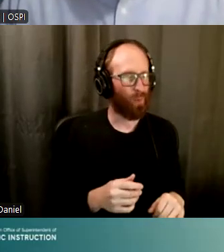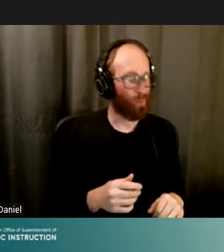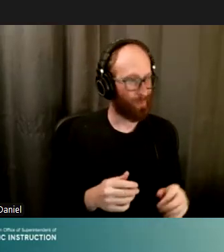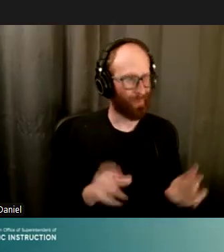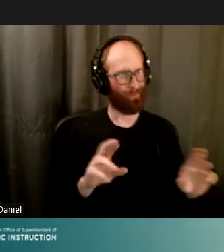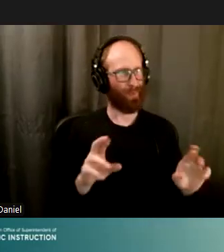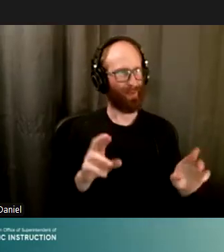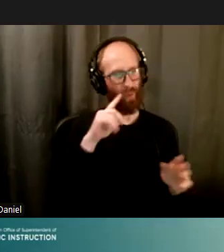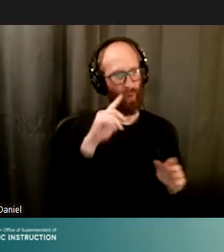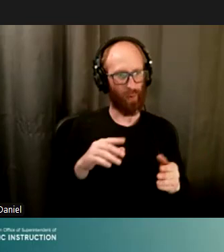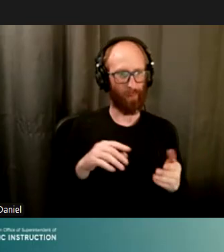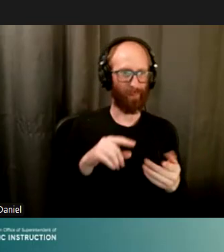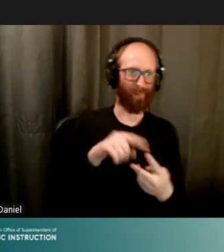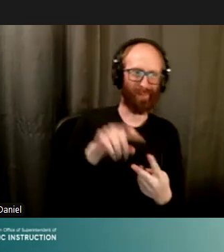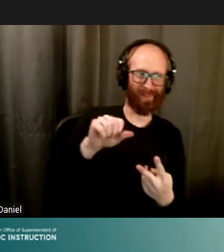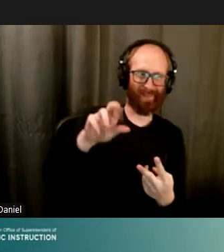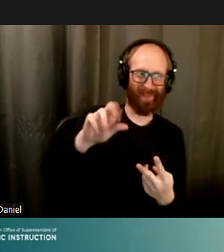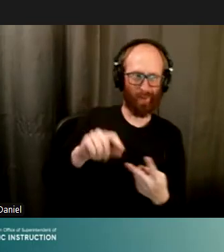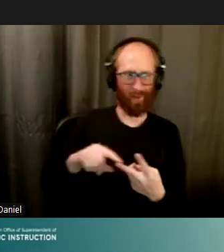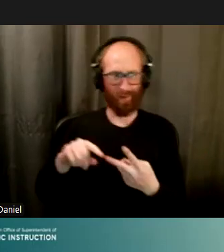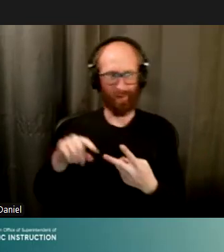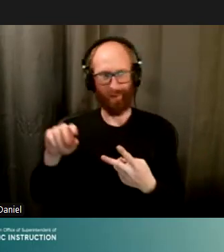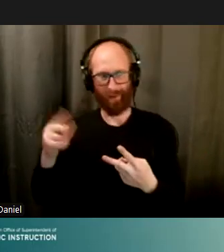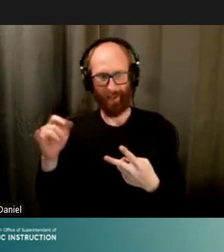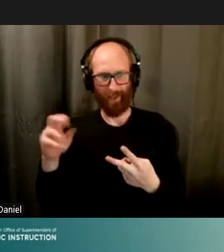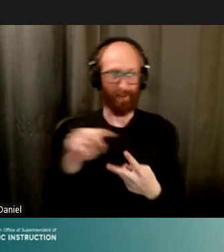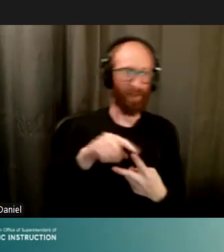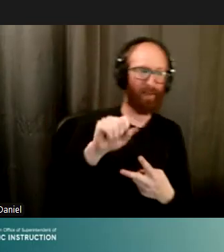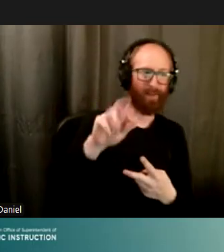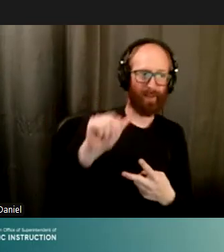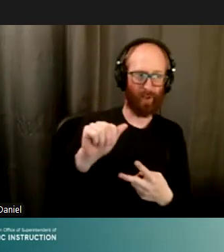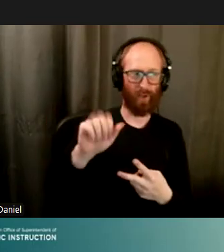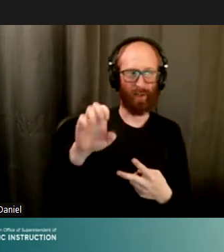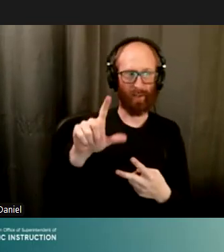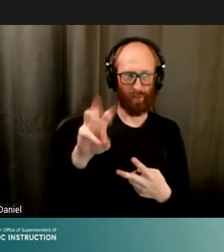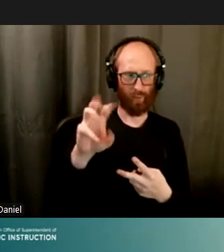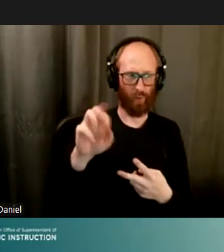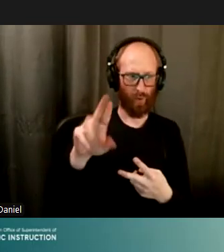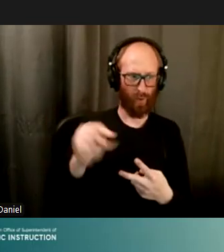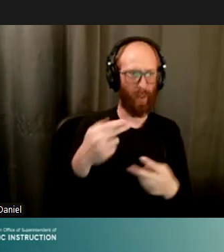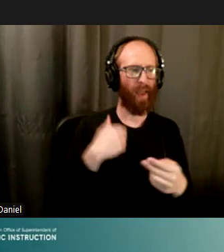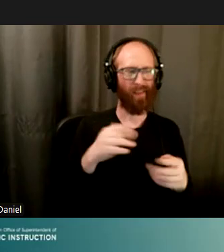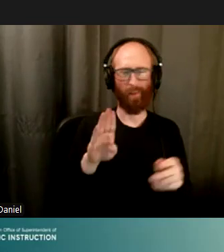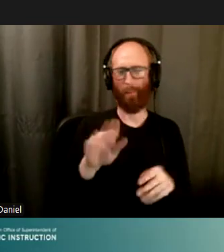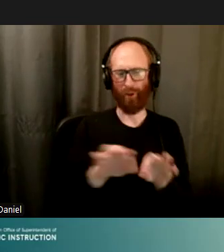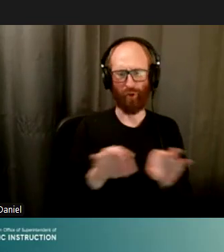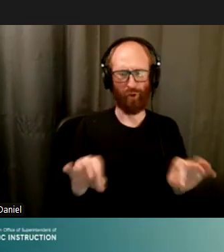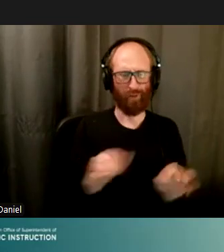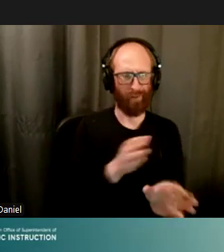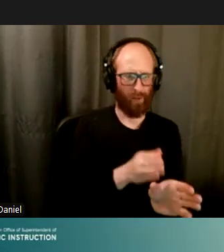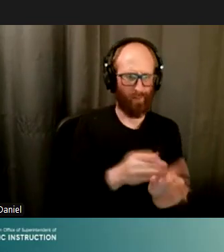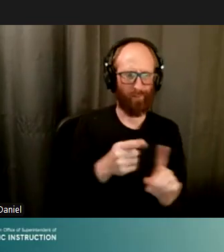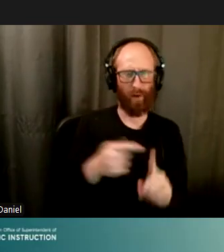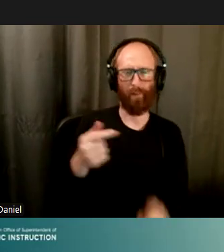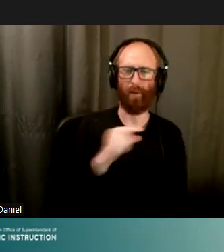Caitlin. Sarah Ellsworth has a bachelor's in psychology from Gonzaga University